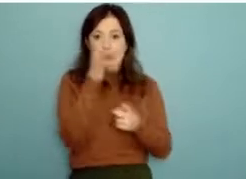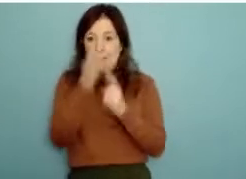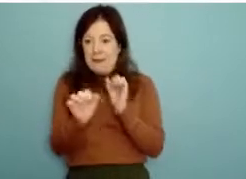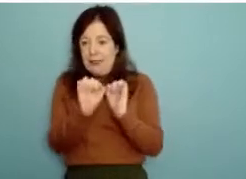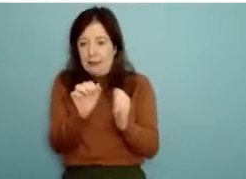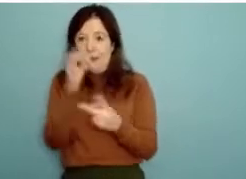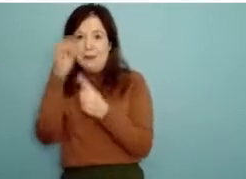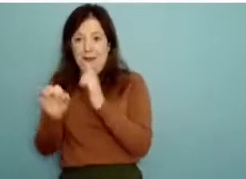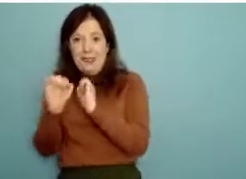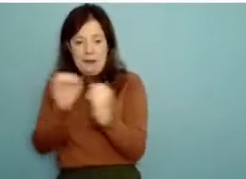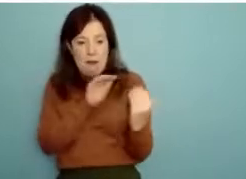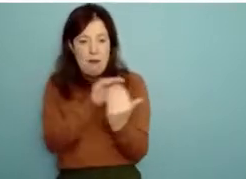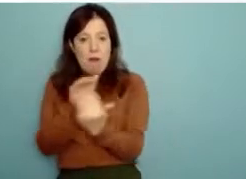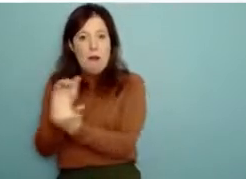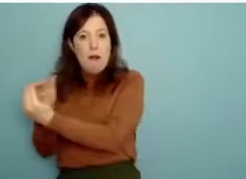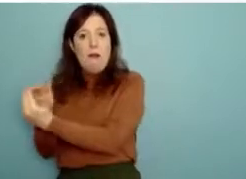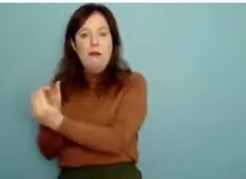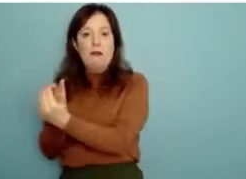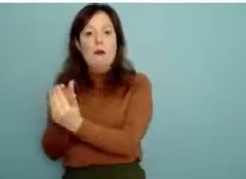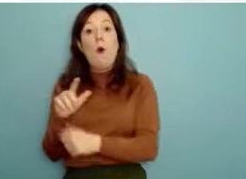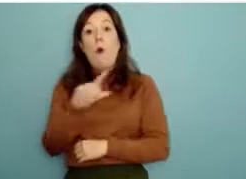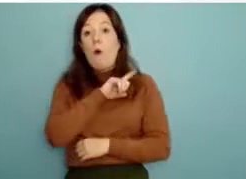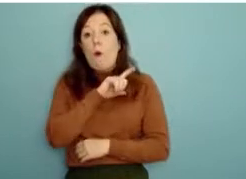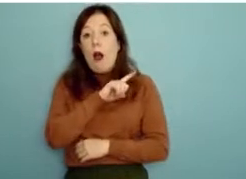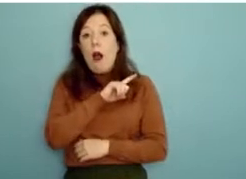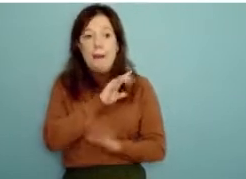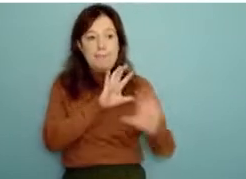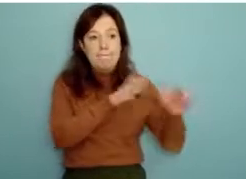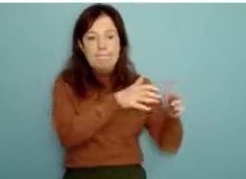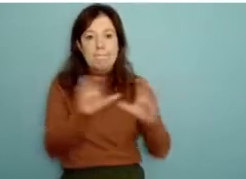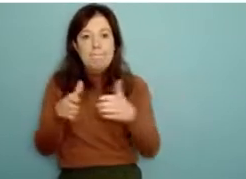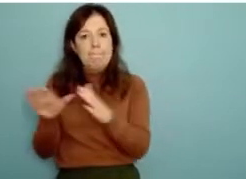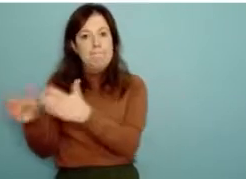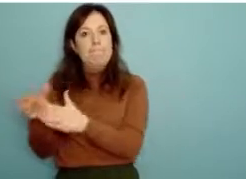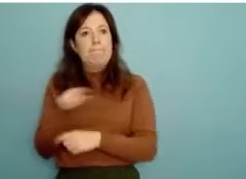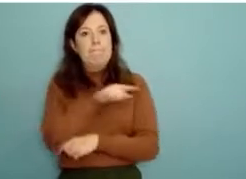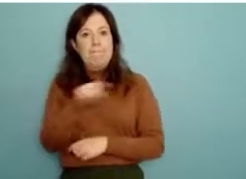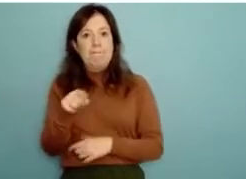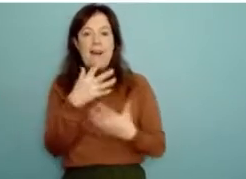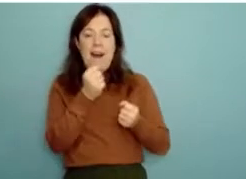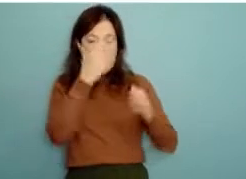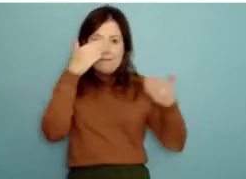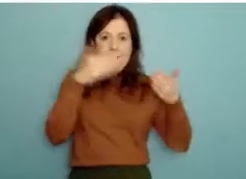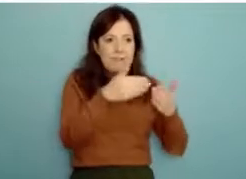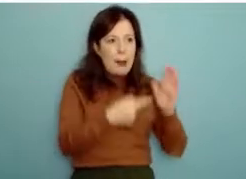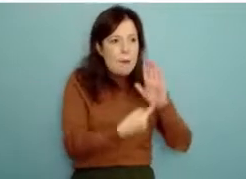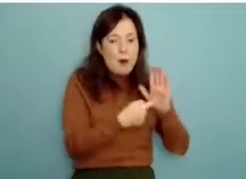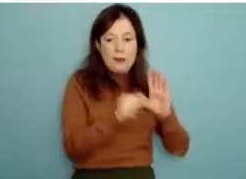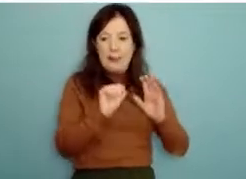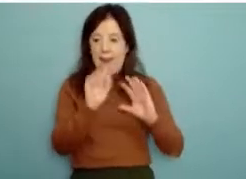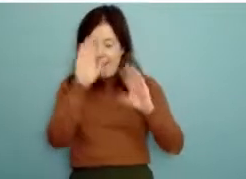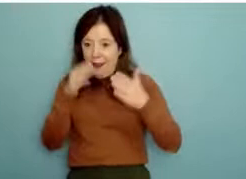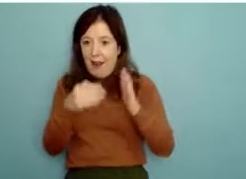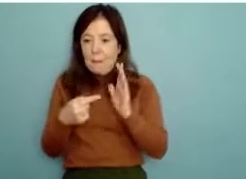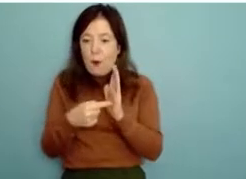And that was because each of those populations identified different things that were important to them.